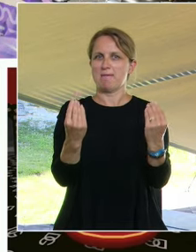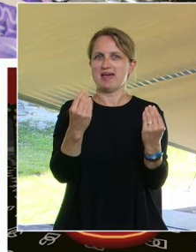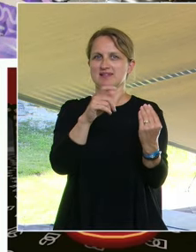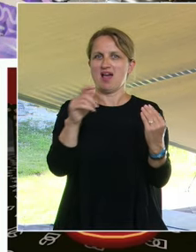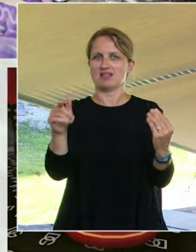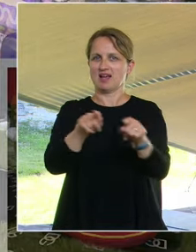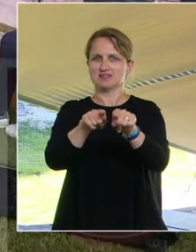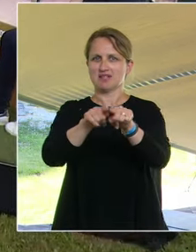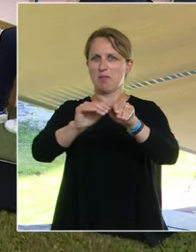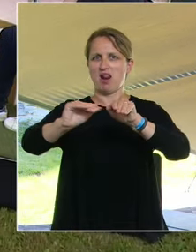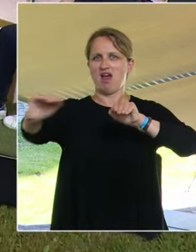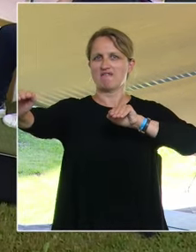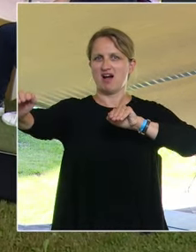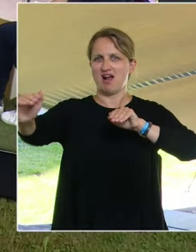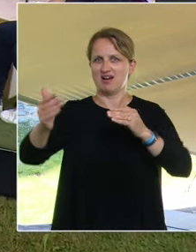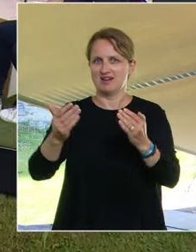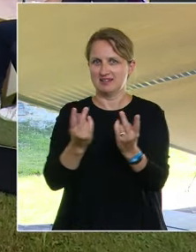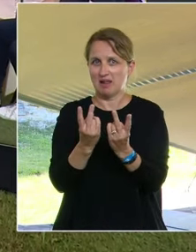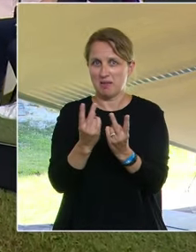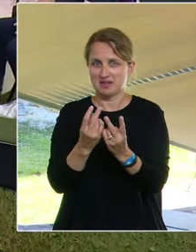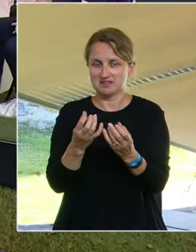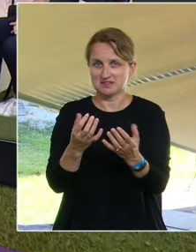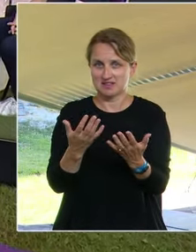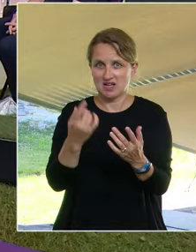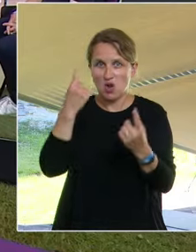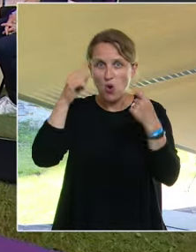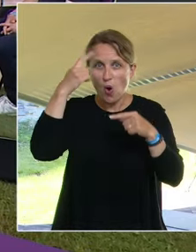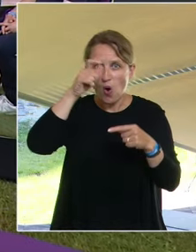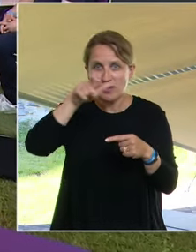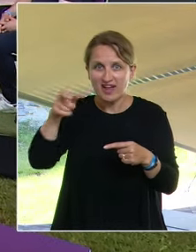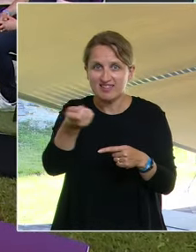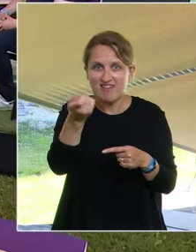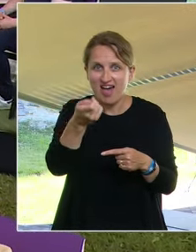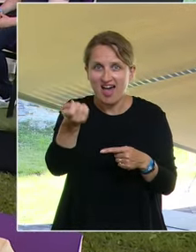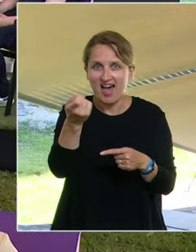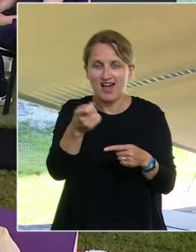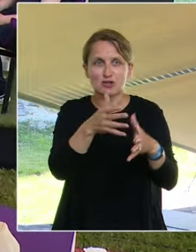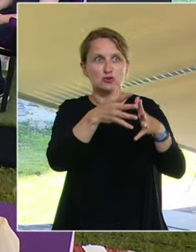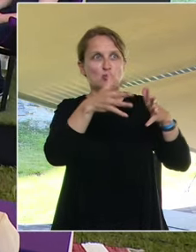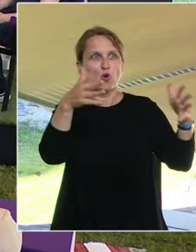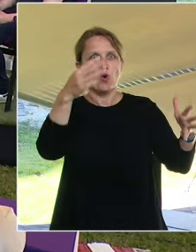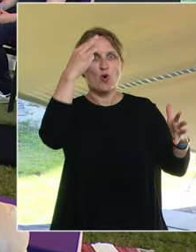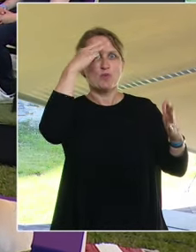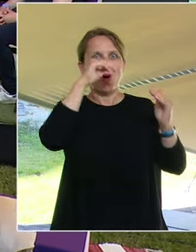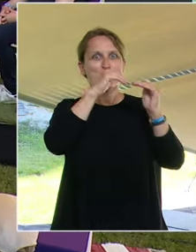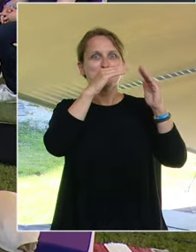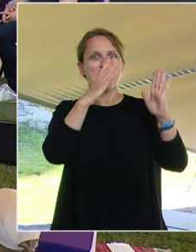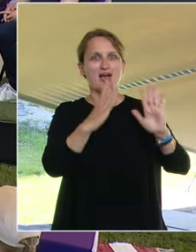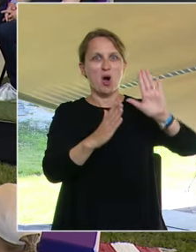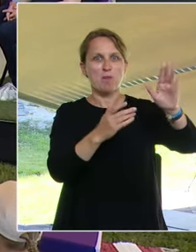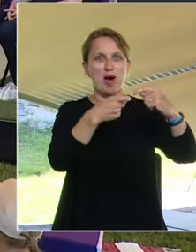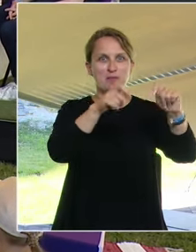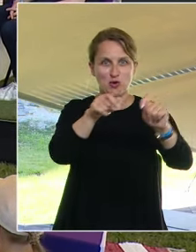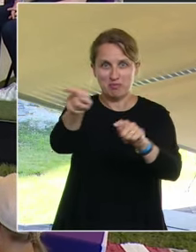because there is still so much free space to the creators. So it's, and we're all basically on the same start. Yes, plan. And